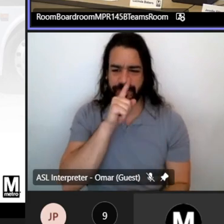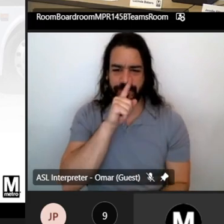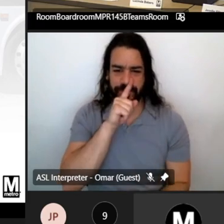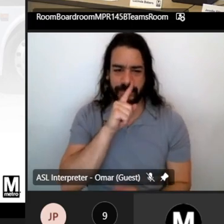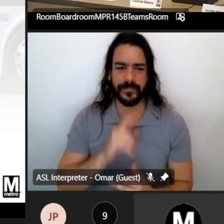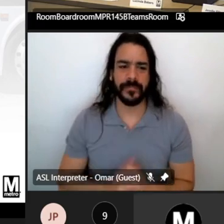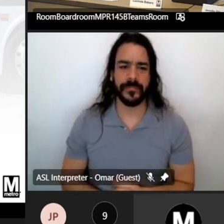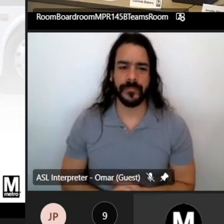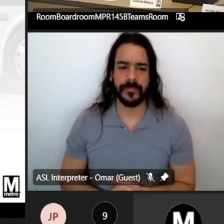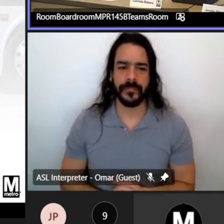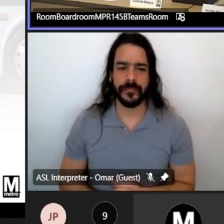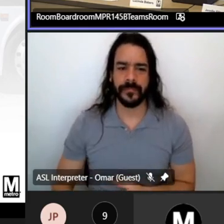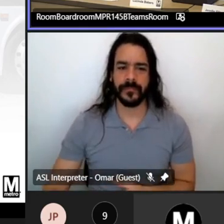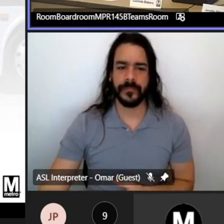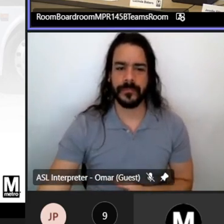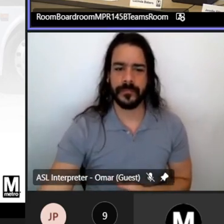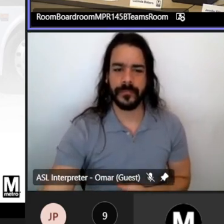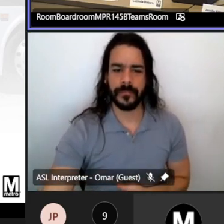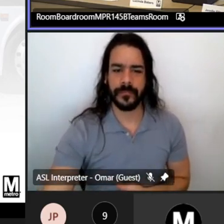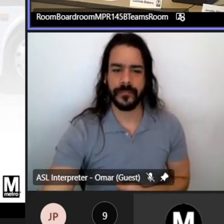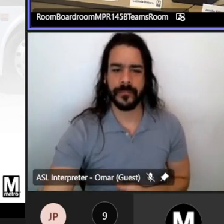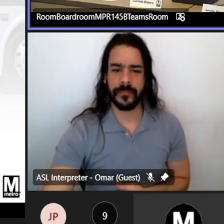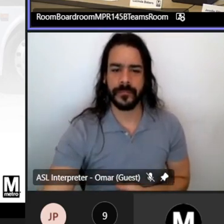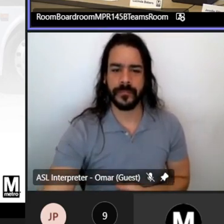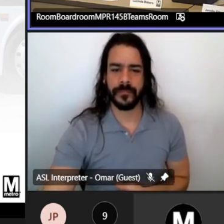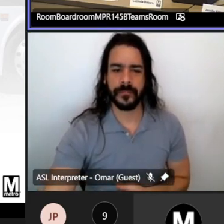number, or email in your testimony.